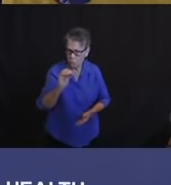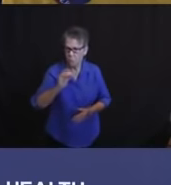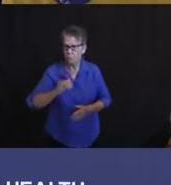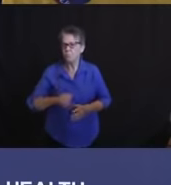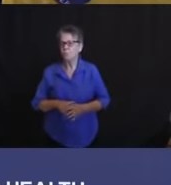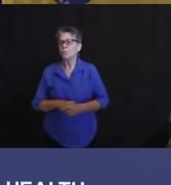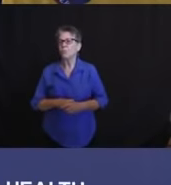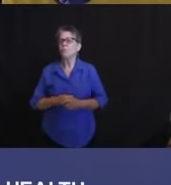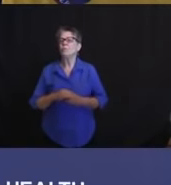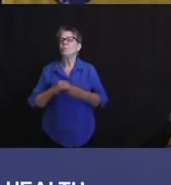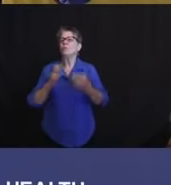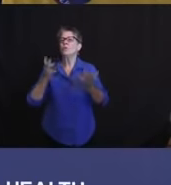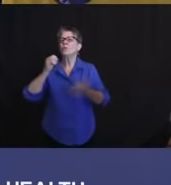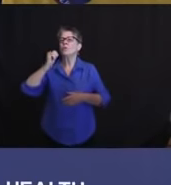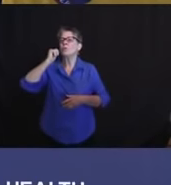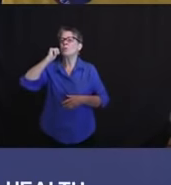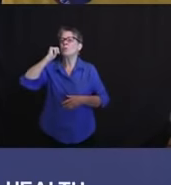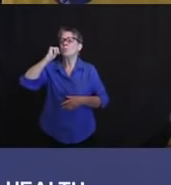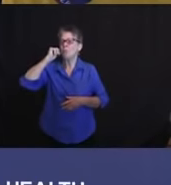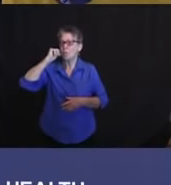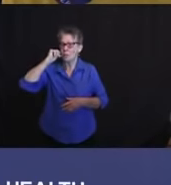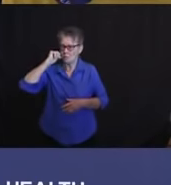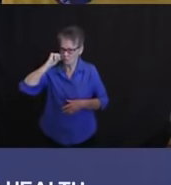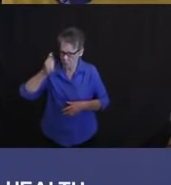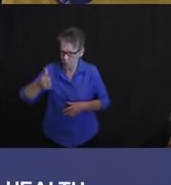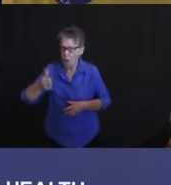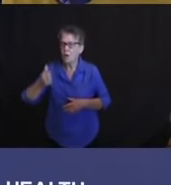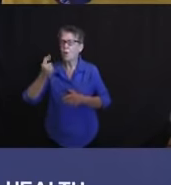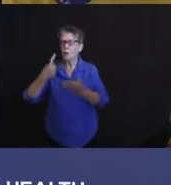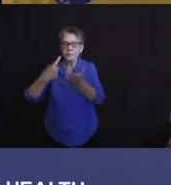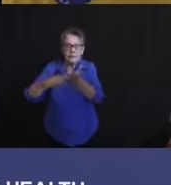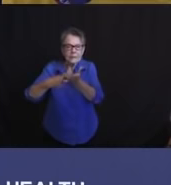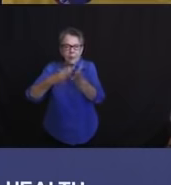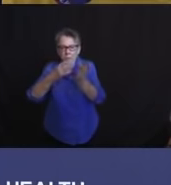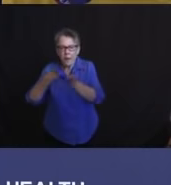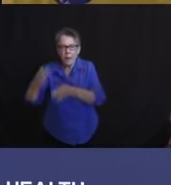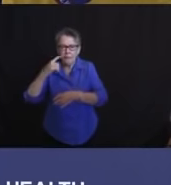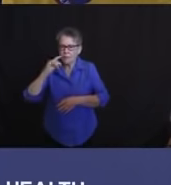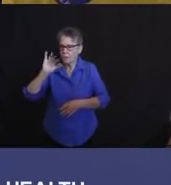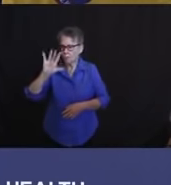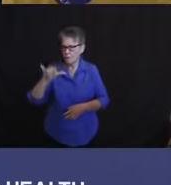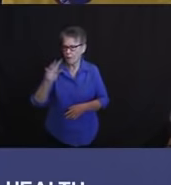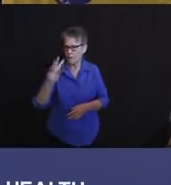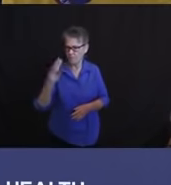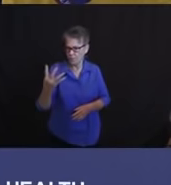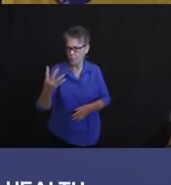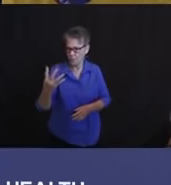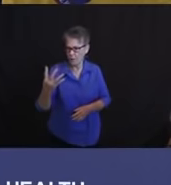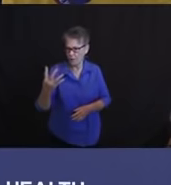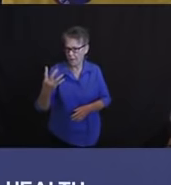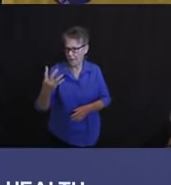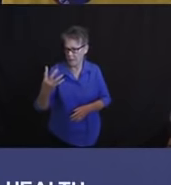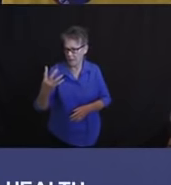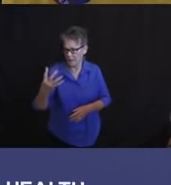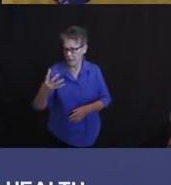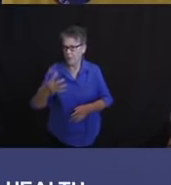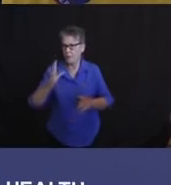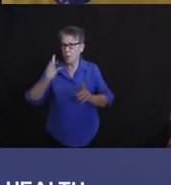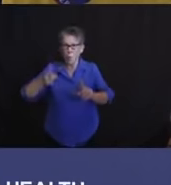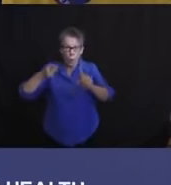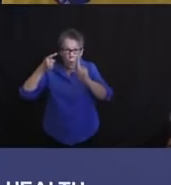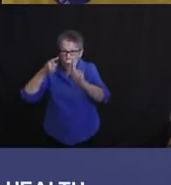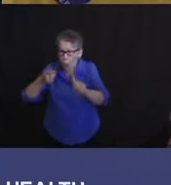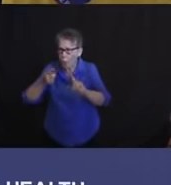a fabulous and, to Pat's point, safe Independence Day weekend. But let's just allow me to underscore what Pat has already said, whether